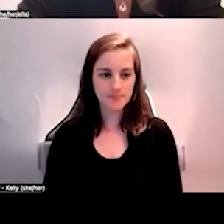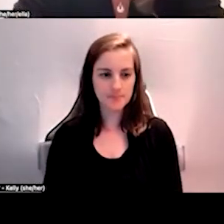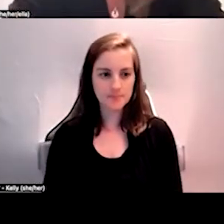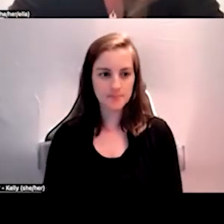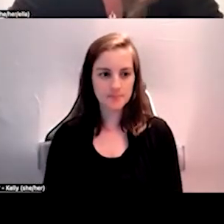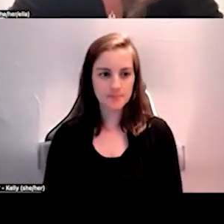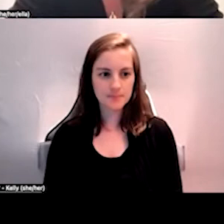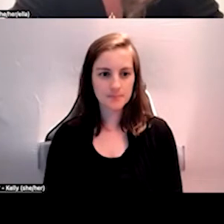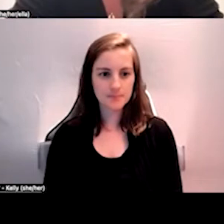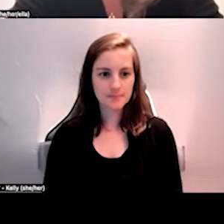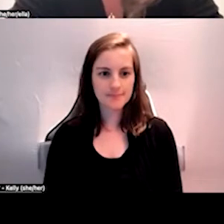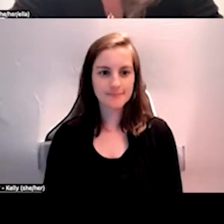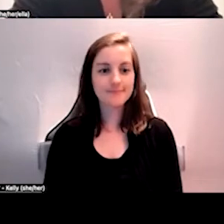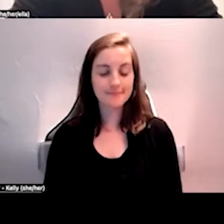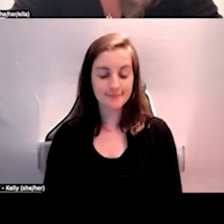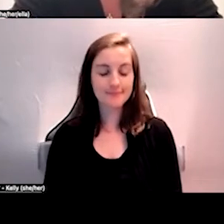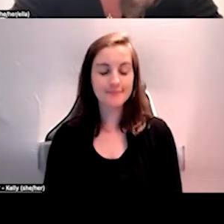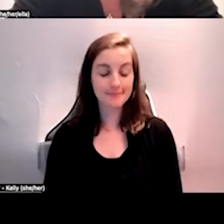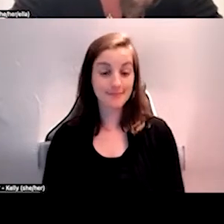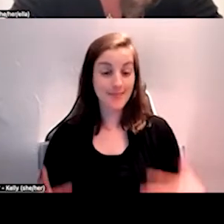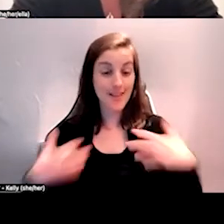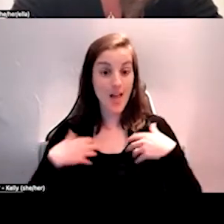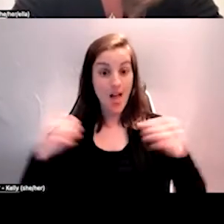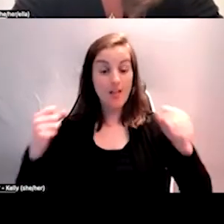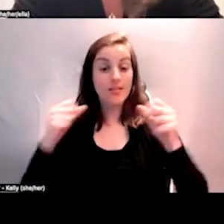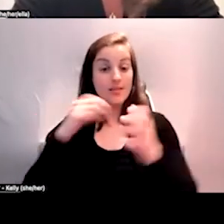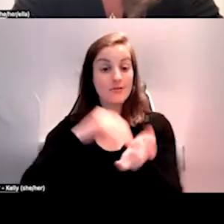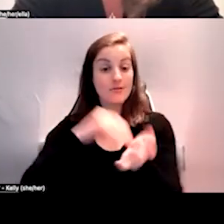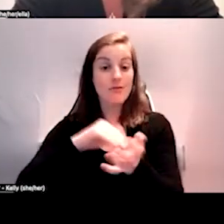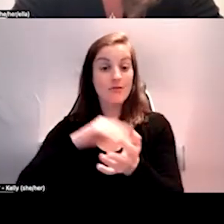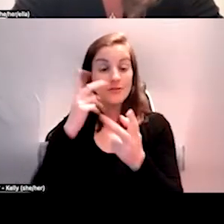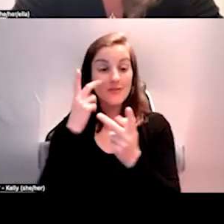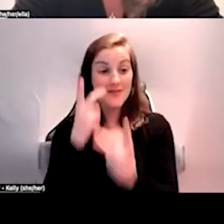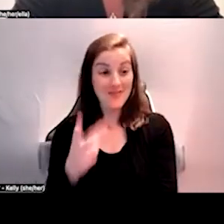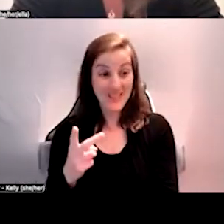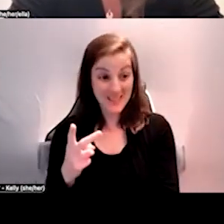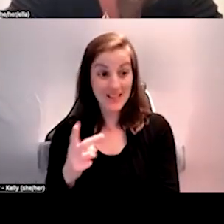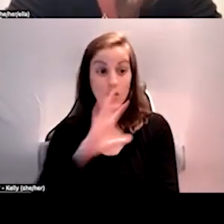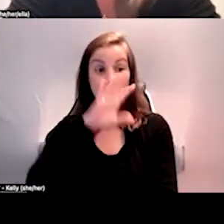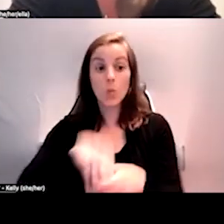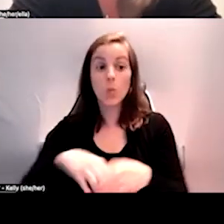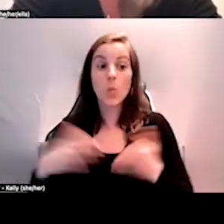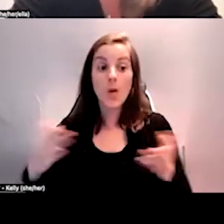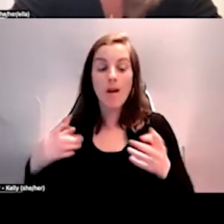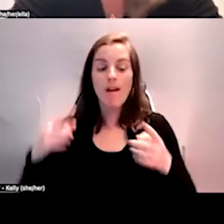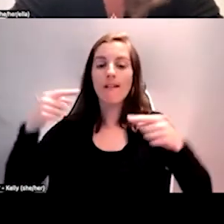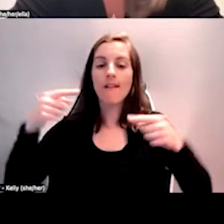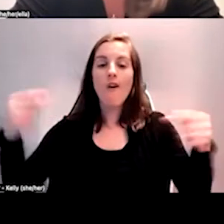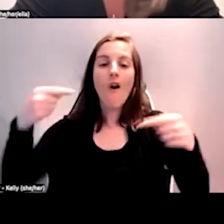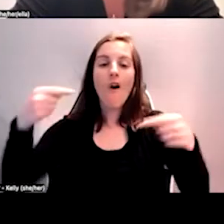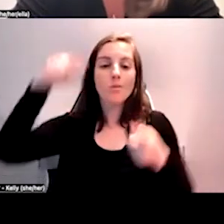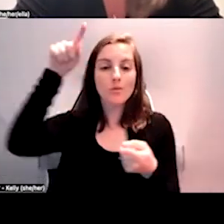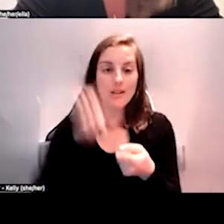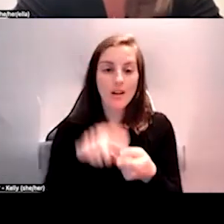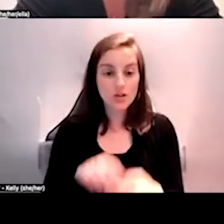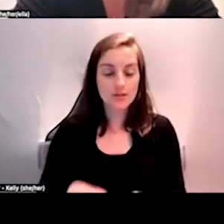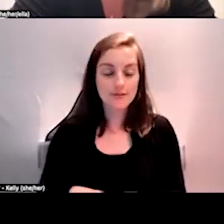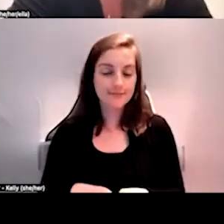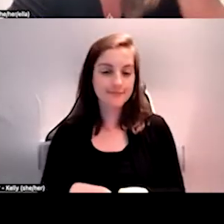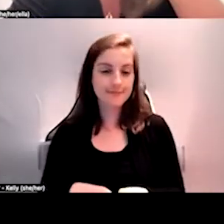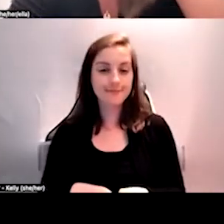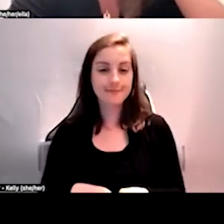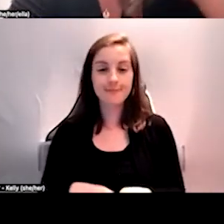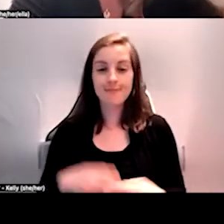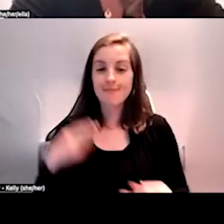A healthy visit also includes principles of harm reduction. Whether it's hormones, whether it's drug use, whether it's anything